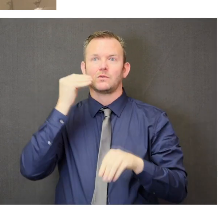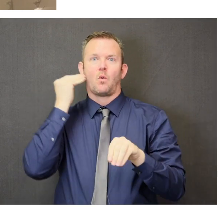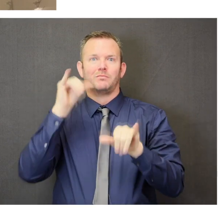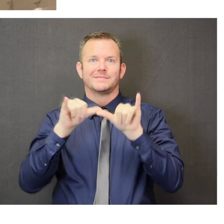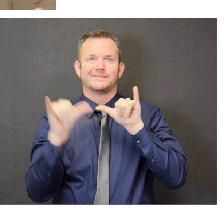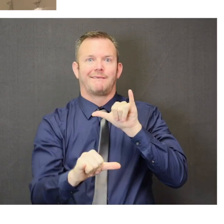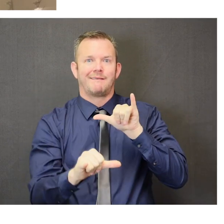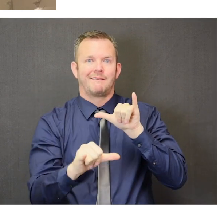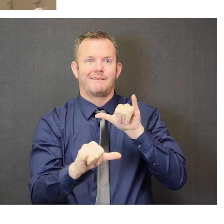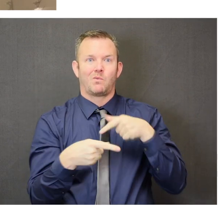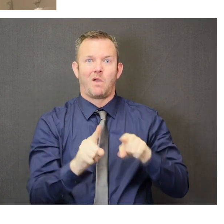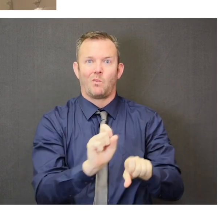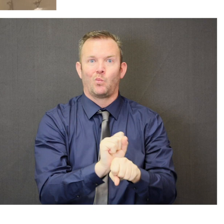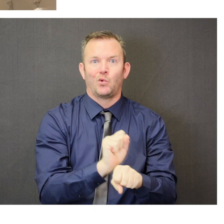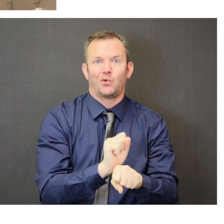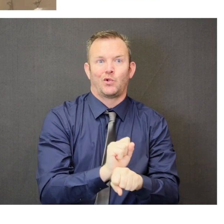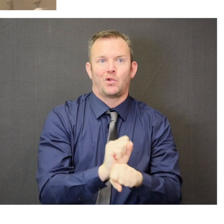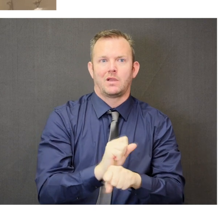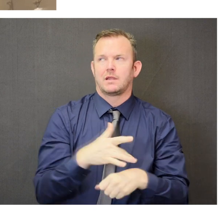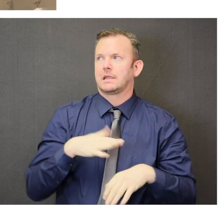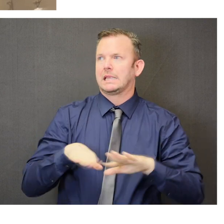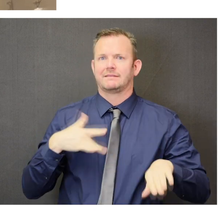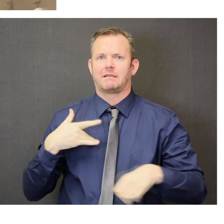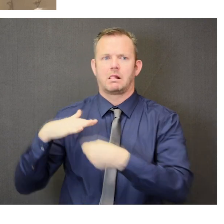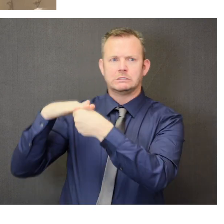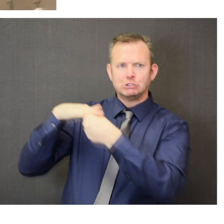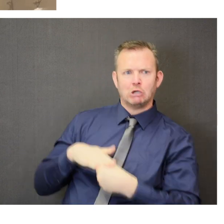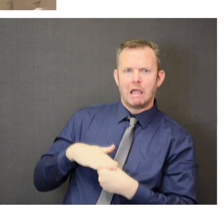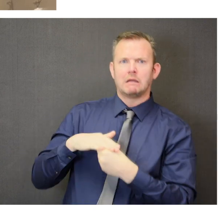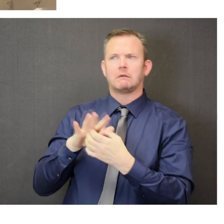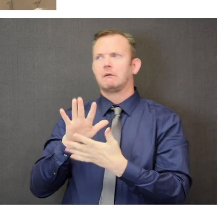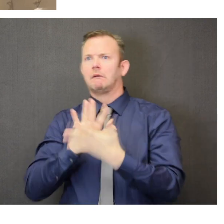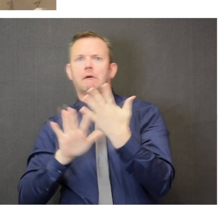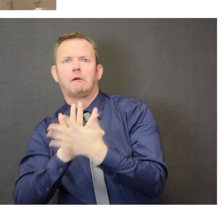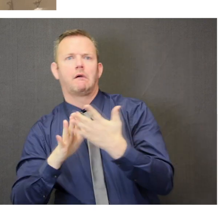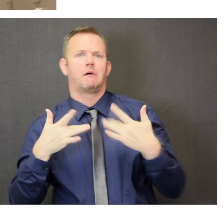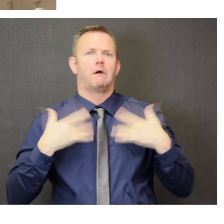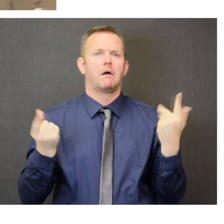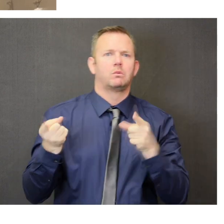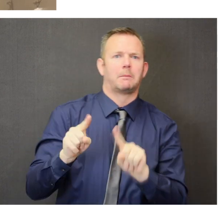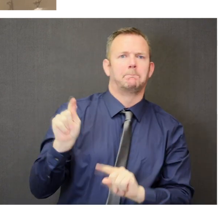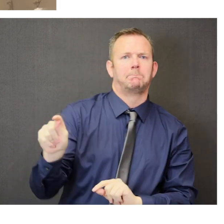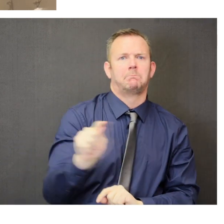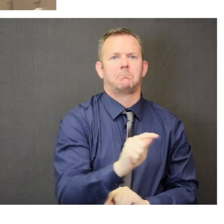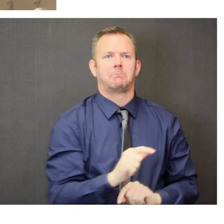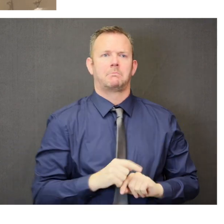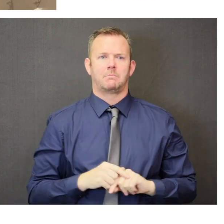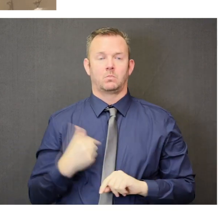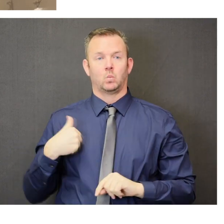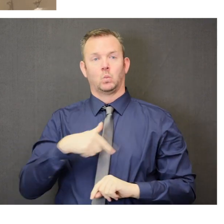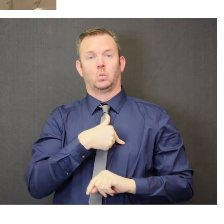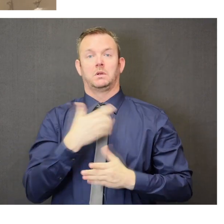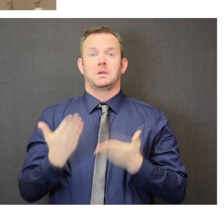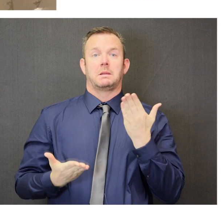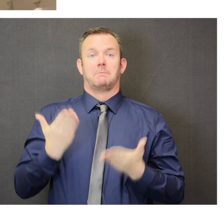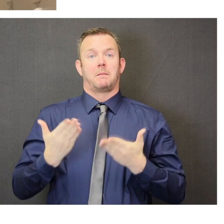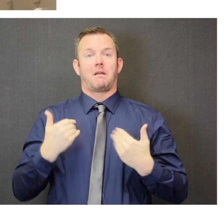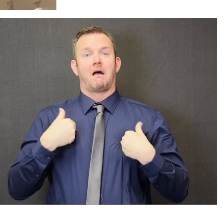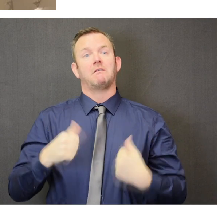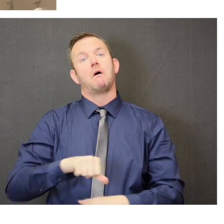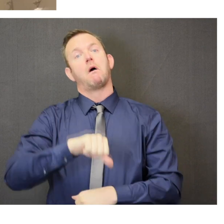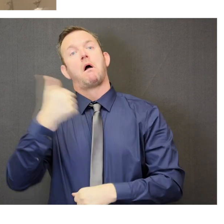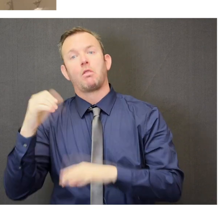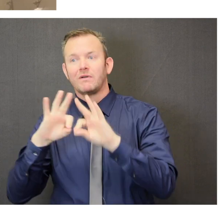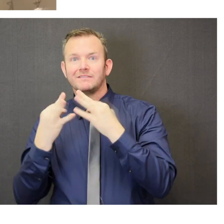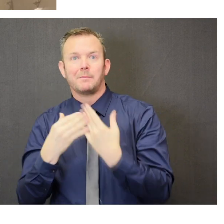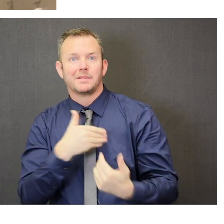home. Kids may also experience stress and uncertainty. We as professionals may have